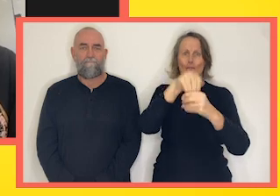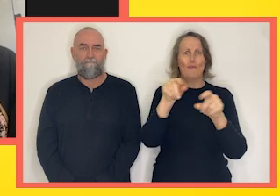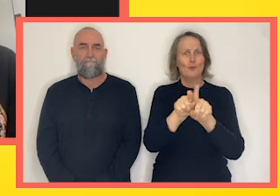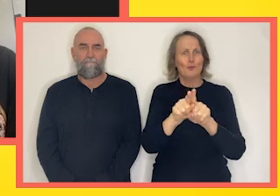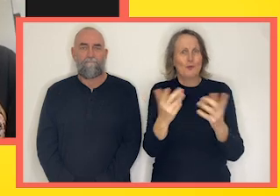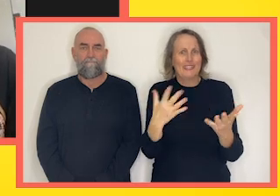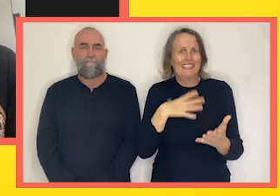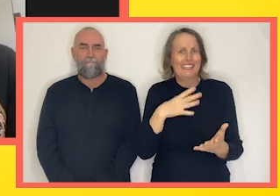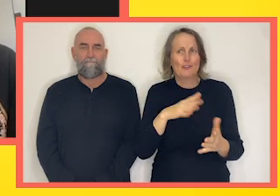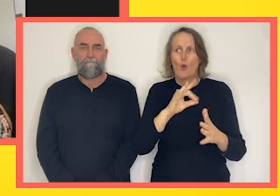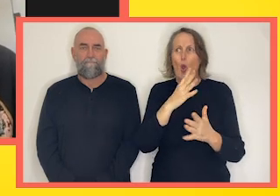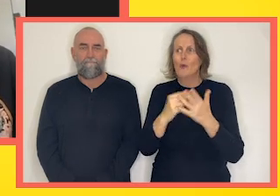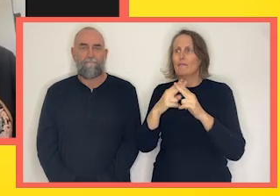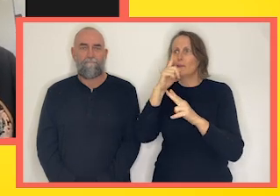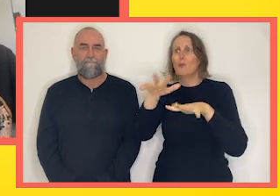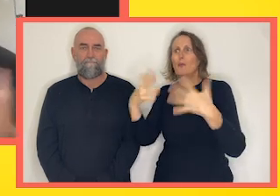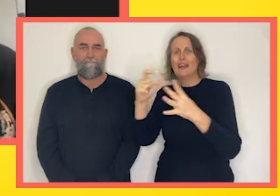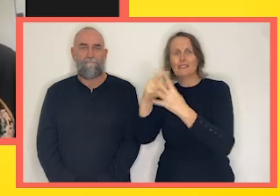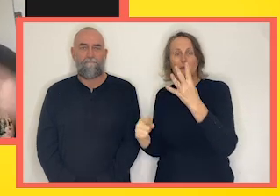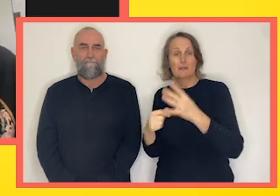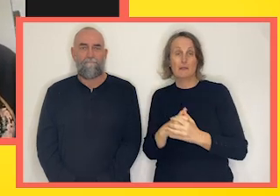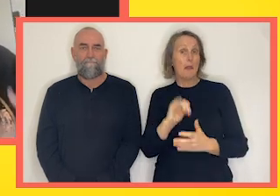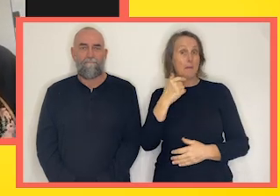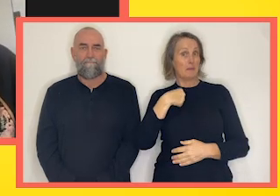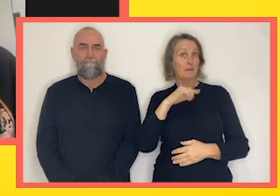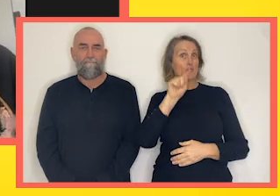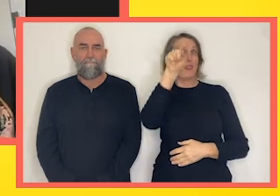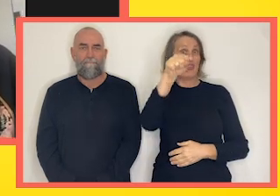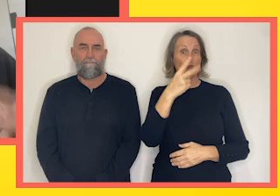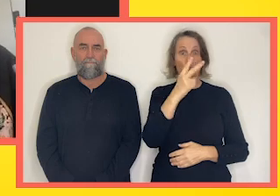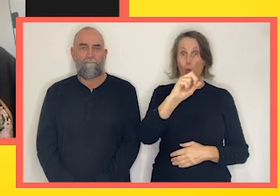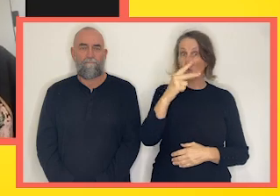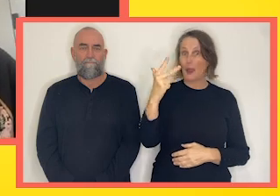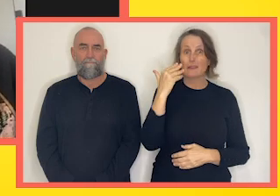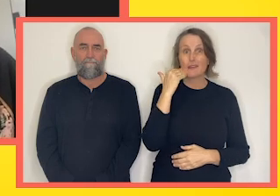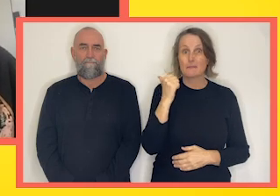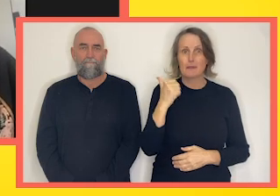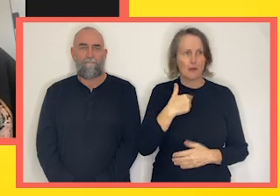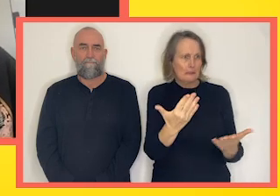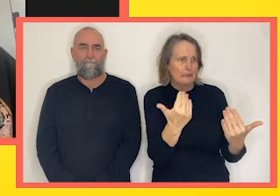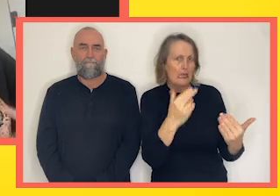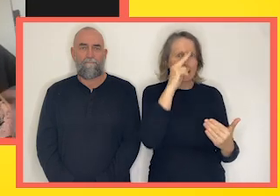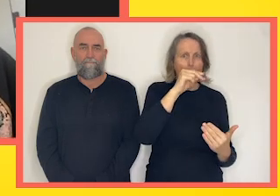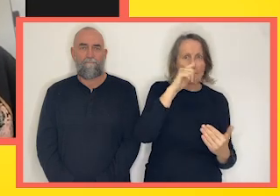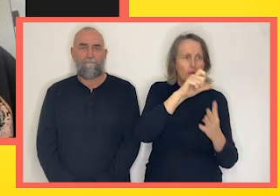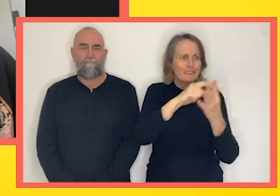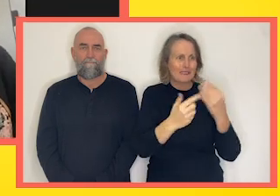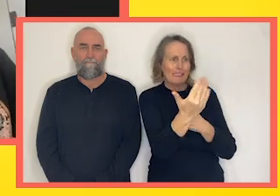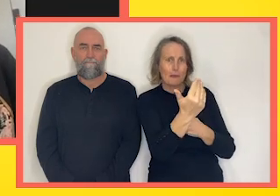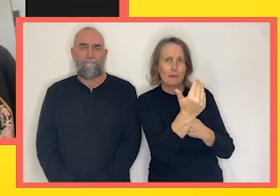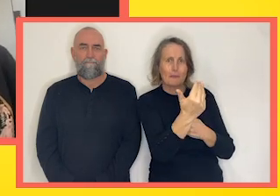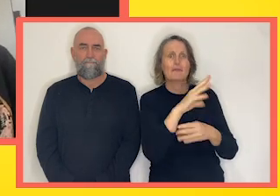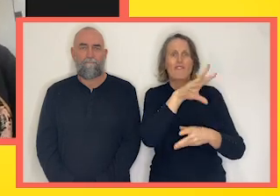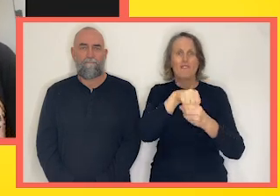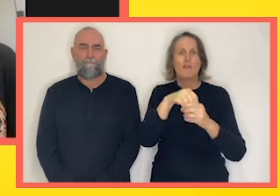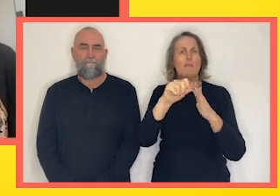So, even if I'm not there, I'm trying to get people into the sport that are younger, and they might get into the team ahead of me. But